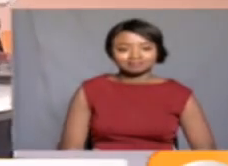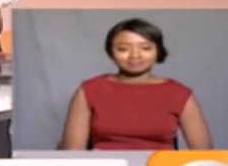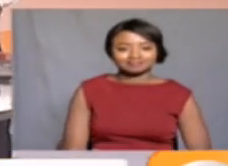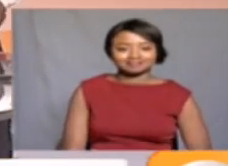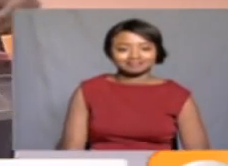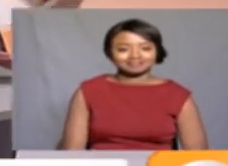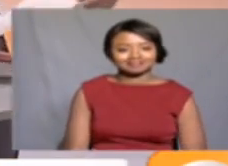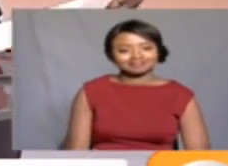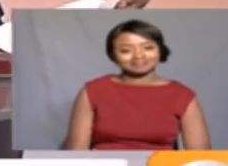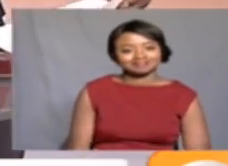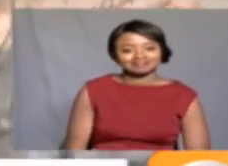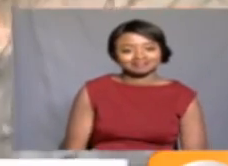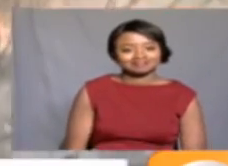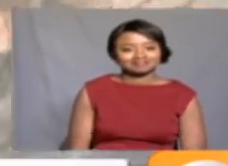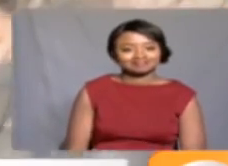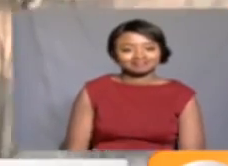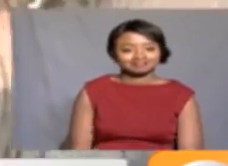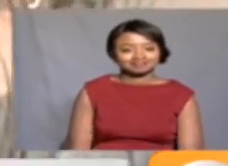look.